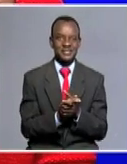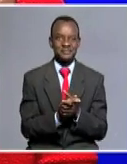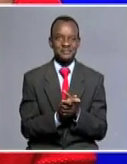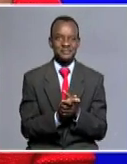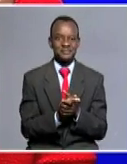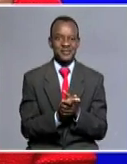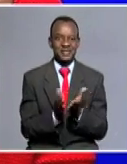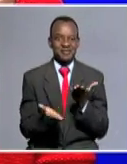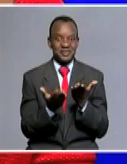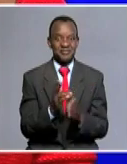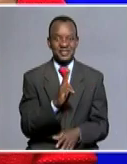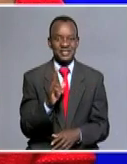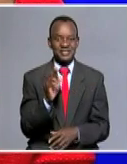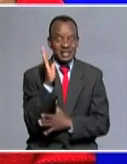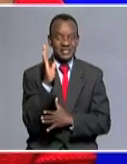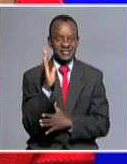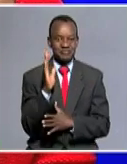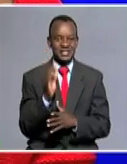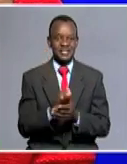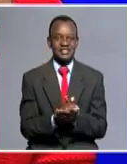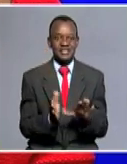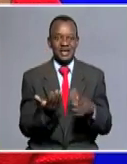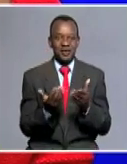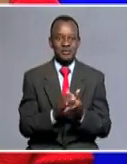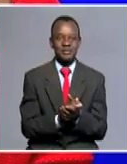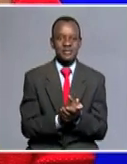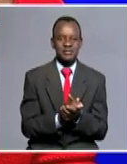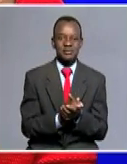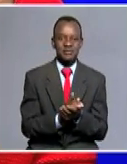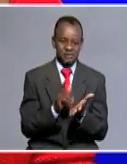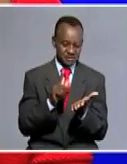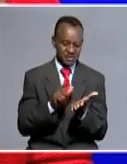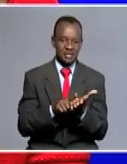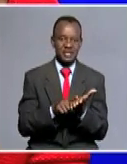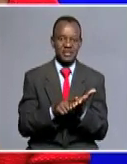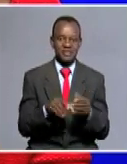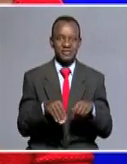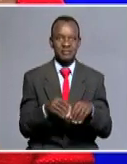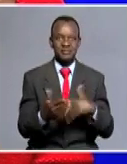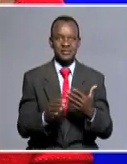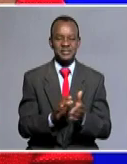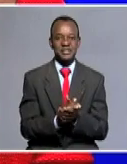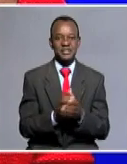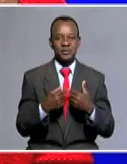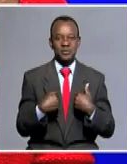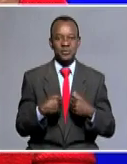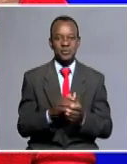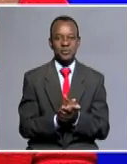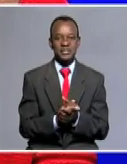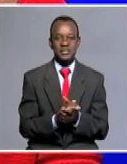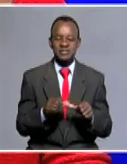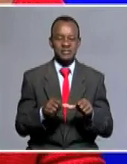everybody having laws, just signing to say today we are moving on. We are moving on the different ways of